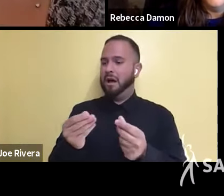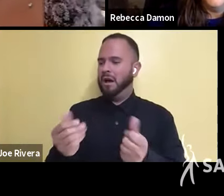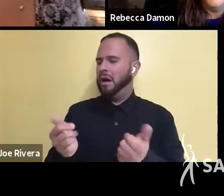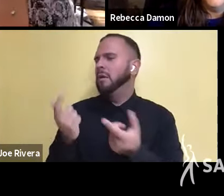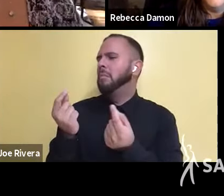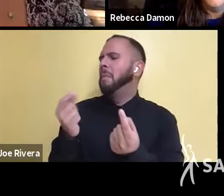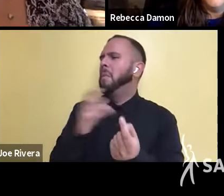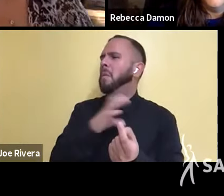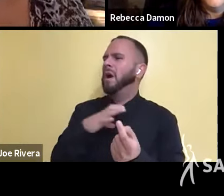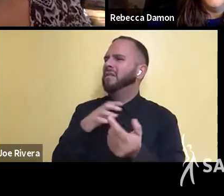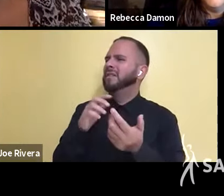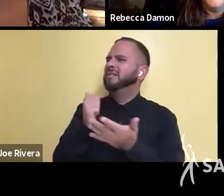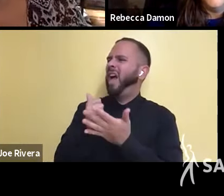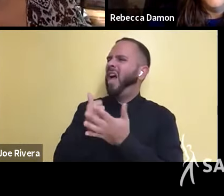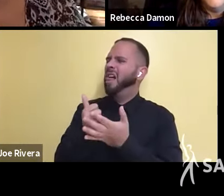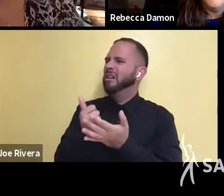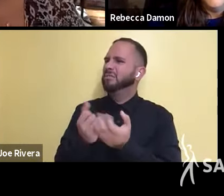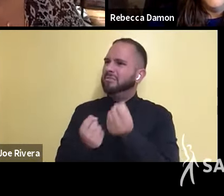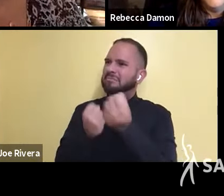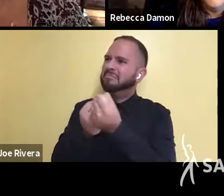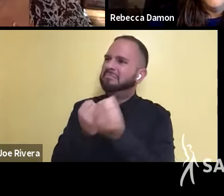Well,